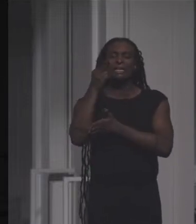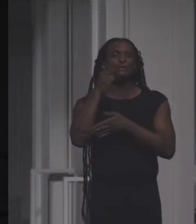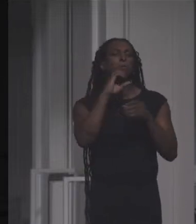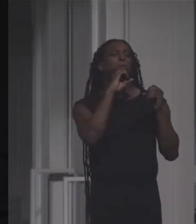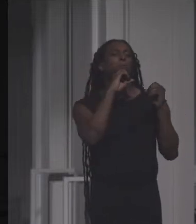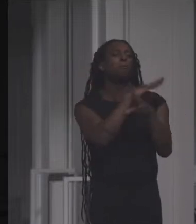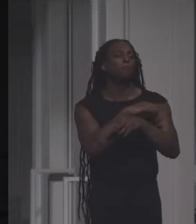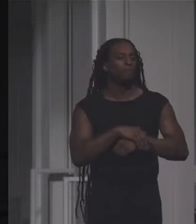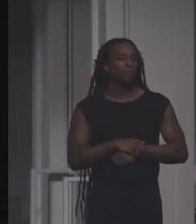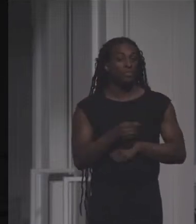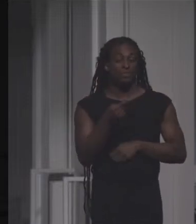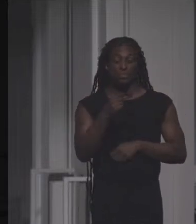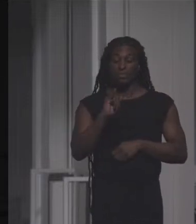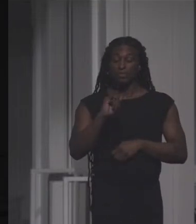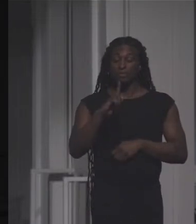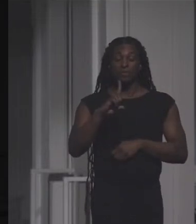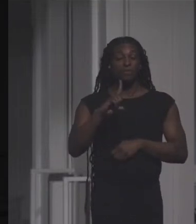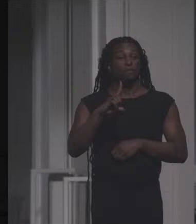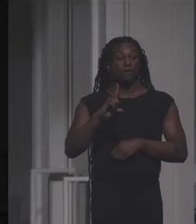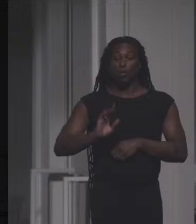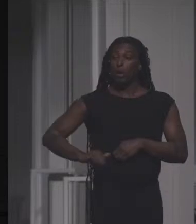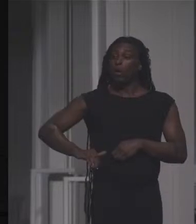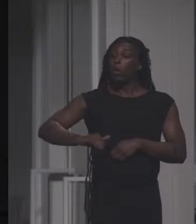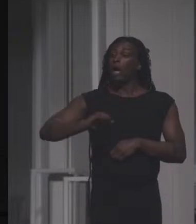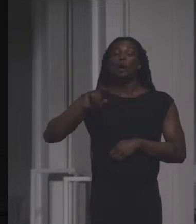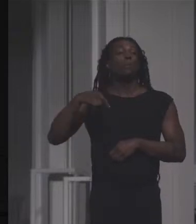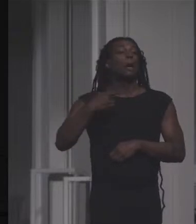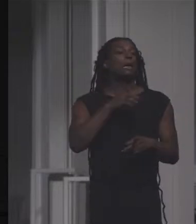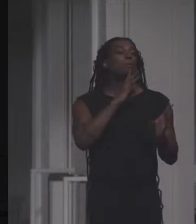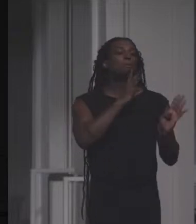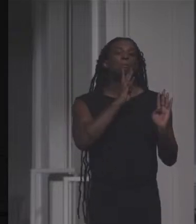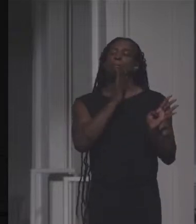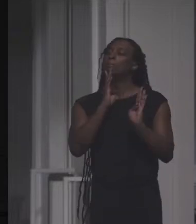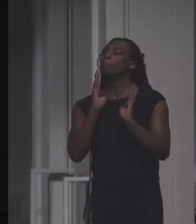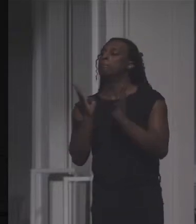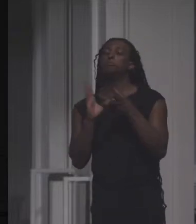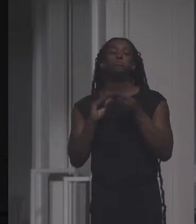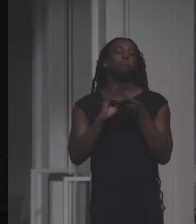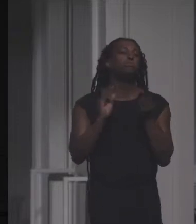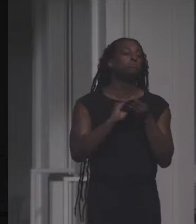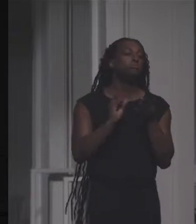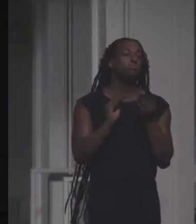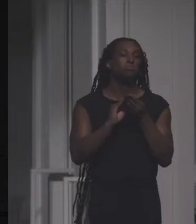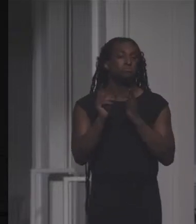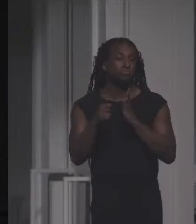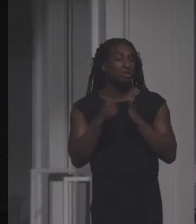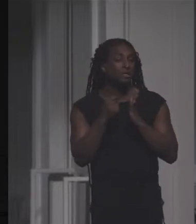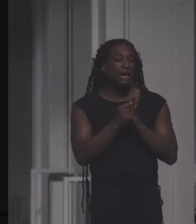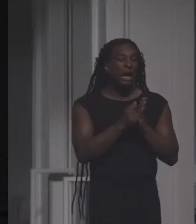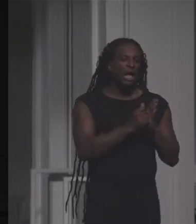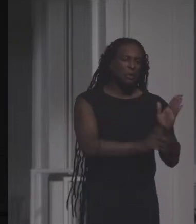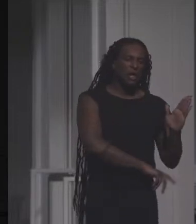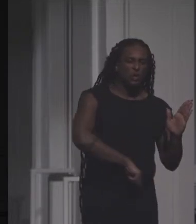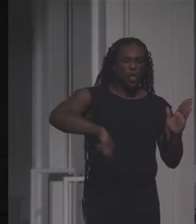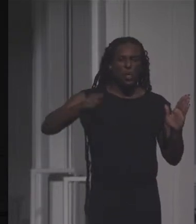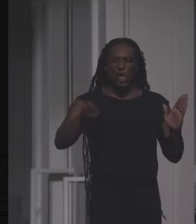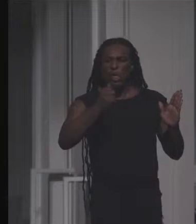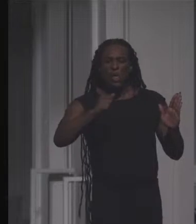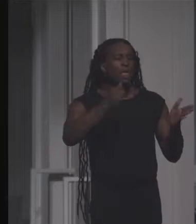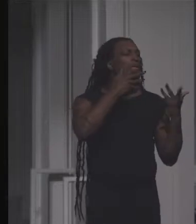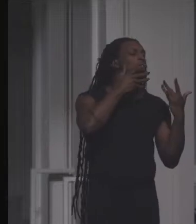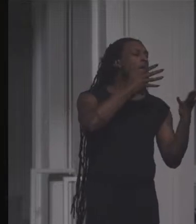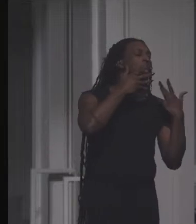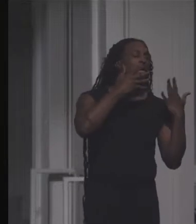Hild grew up in an oral culture, a heroic age of sword and song when might was right